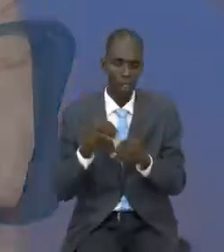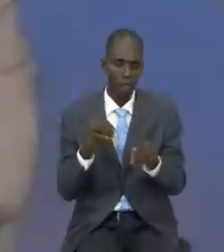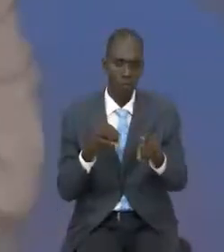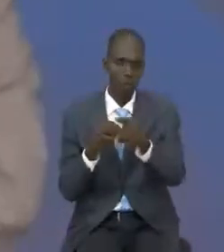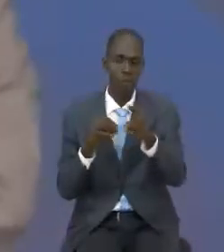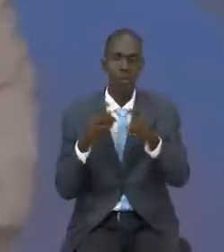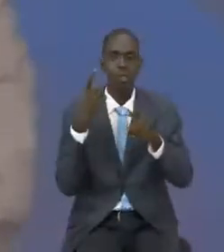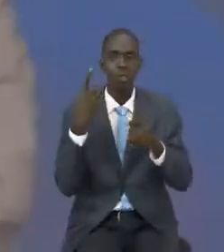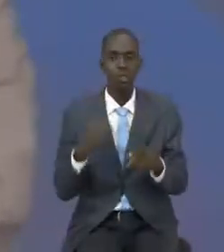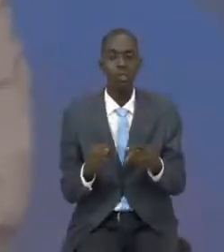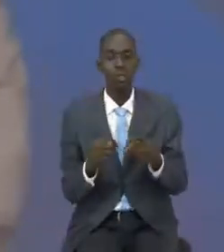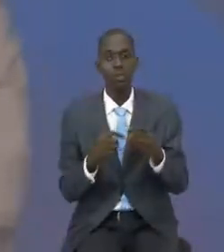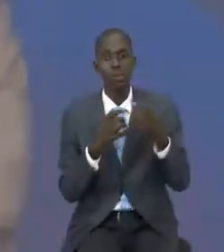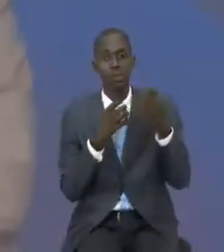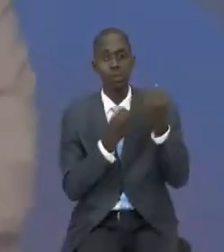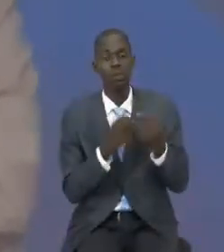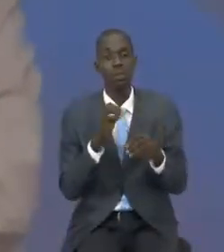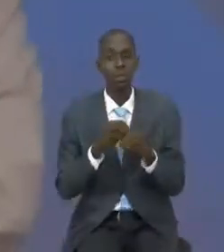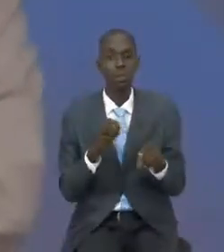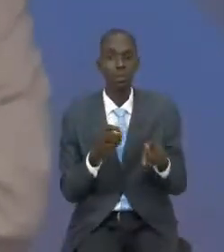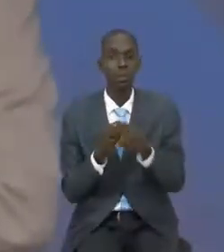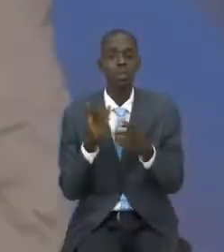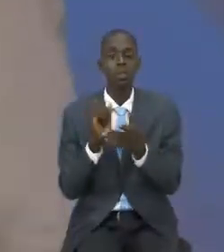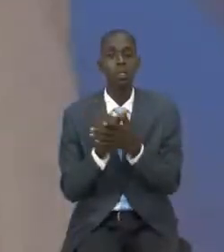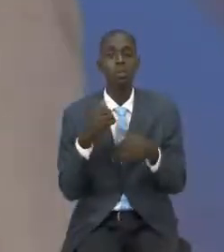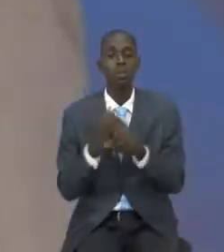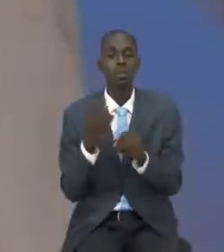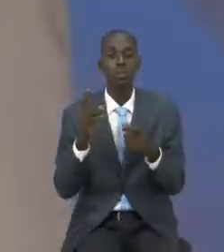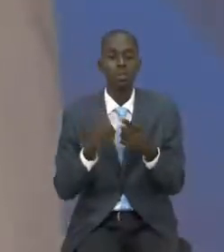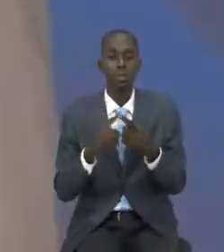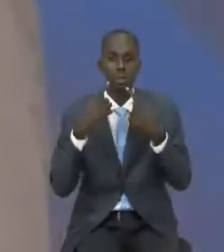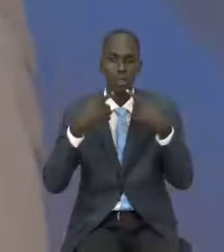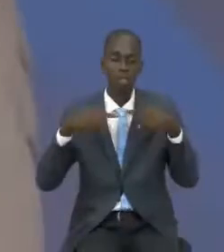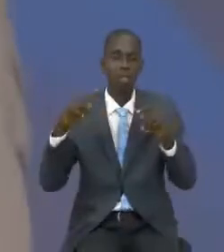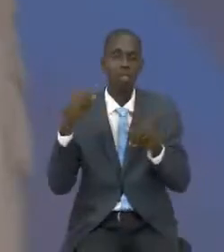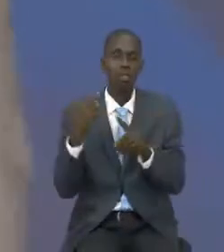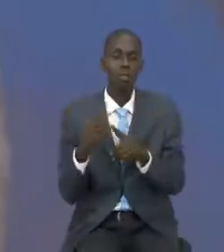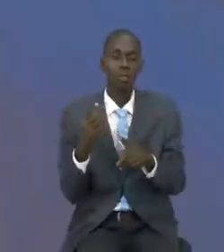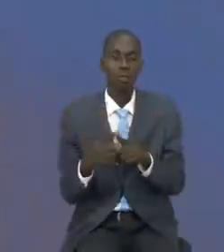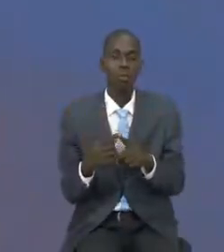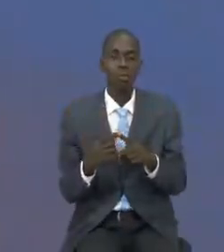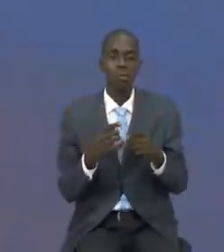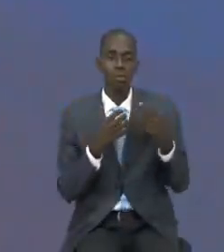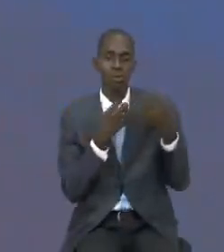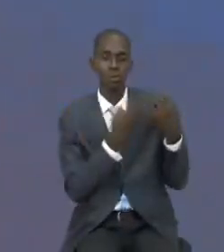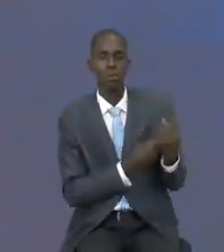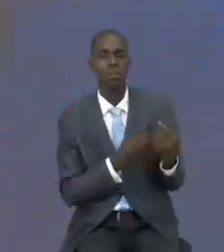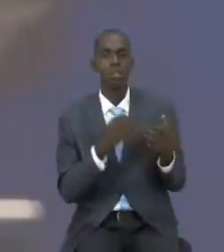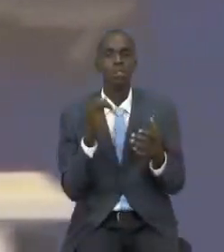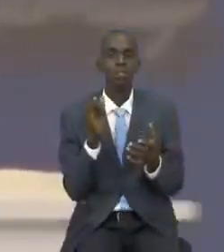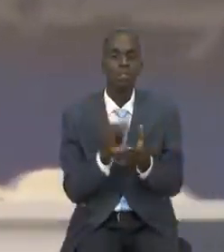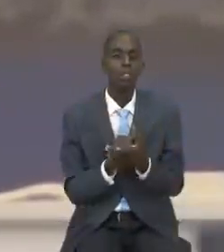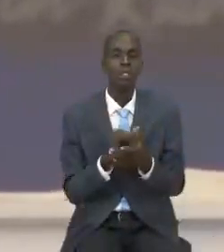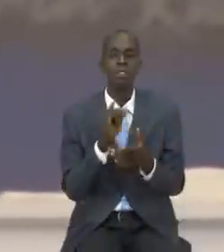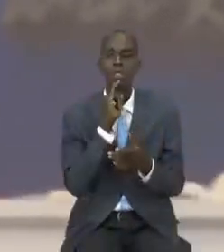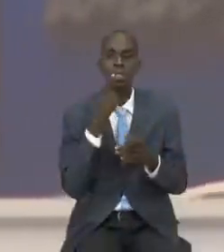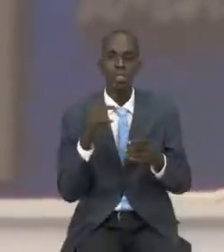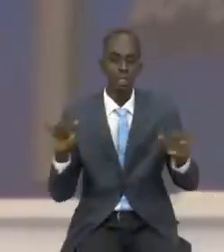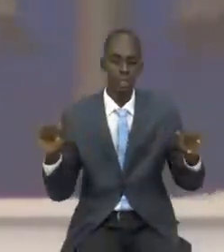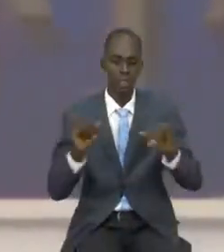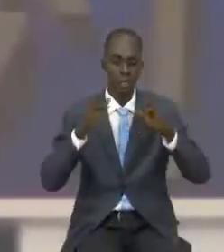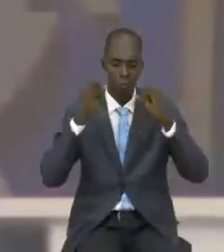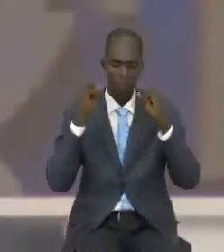courage in you that makes you to declare the word courageously, that same power, that same strength, that